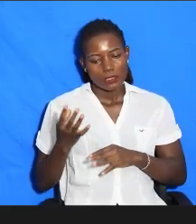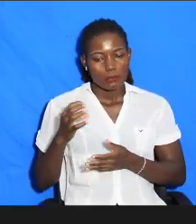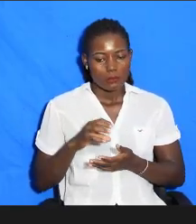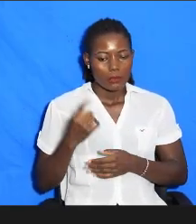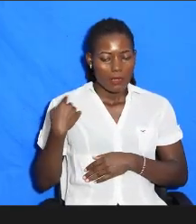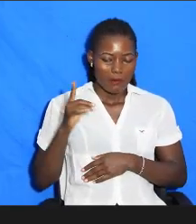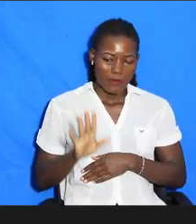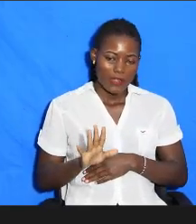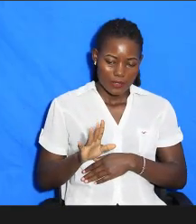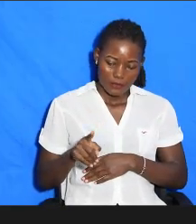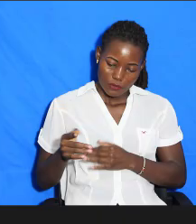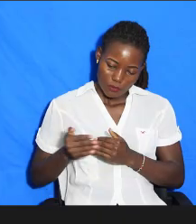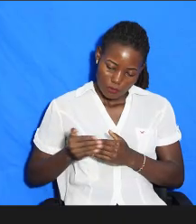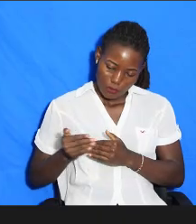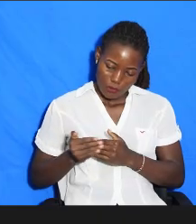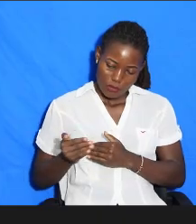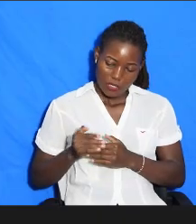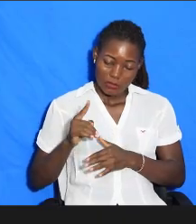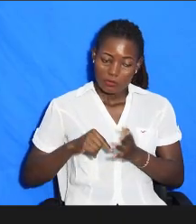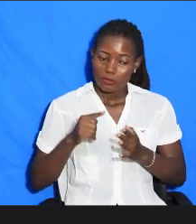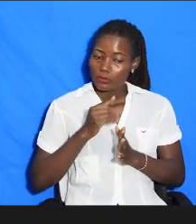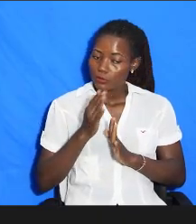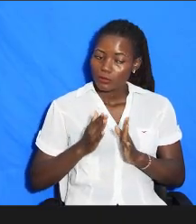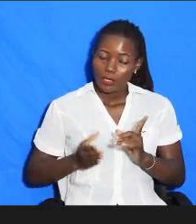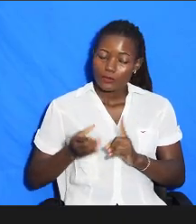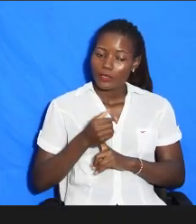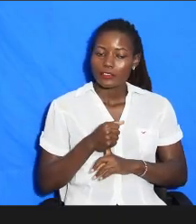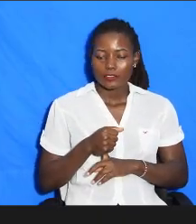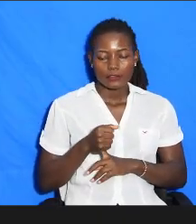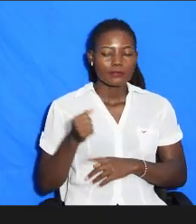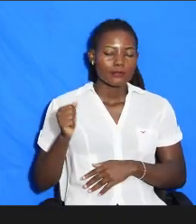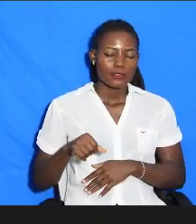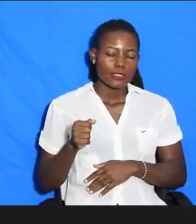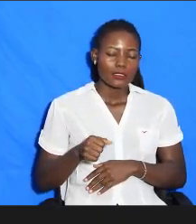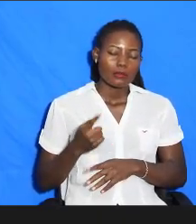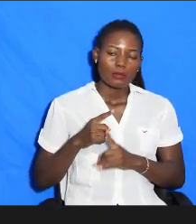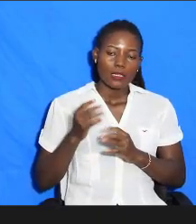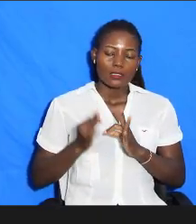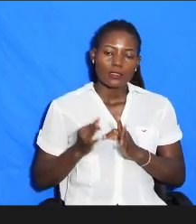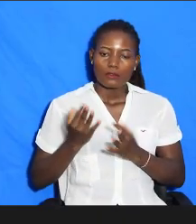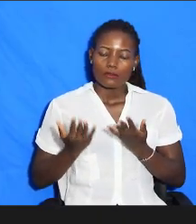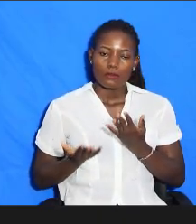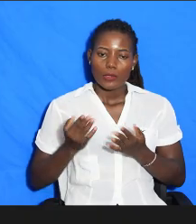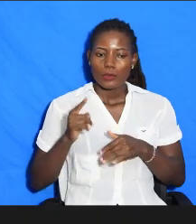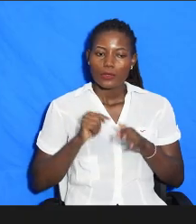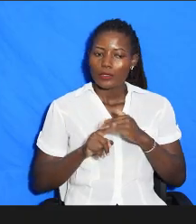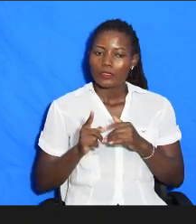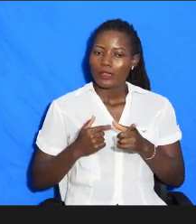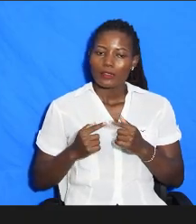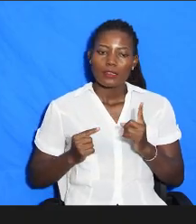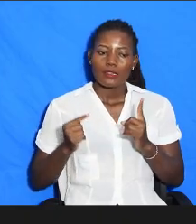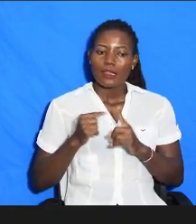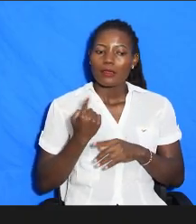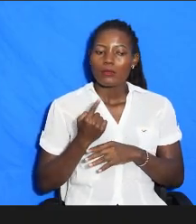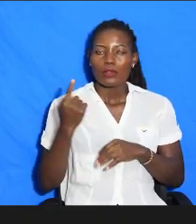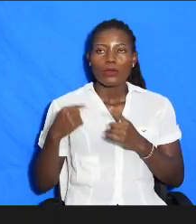closer to the target that you wanted to achieve today? Things like that. But if maybe you entered and your aim was just to win, win,